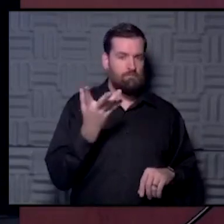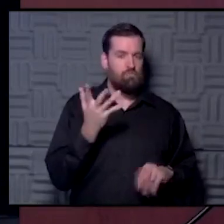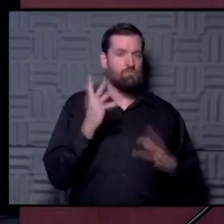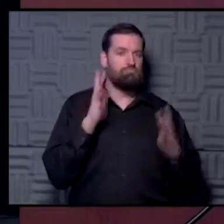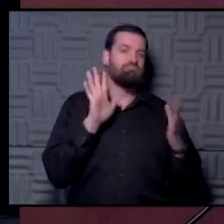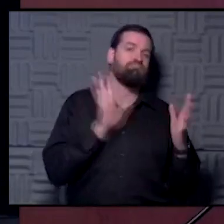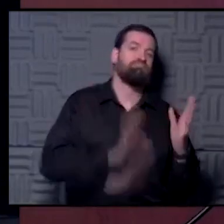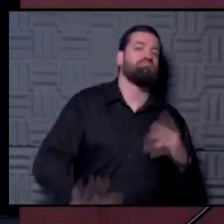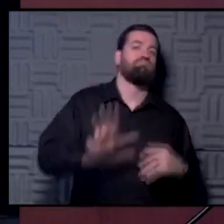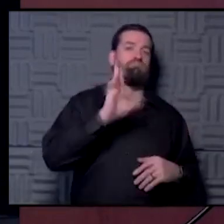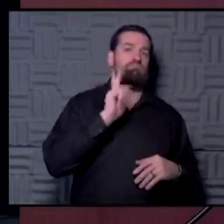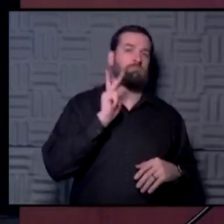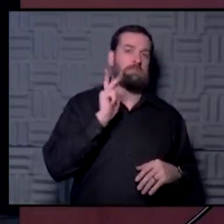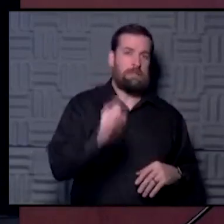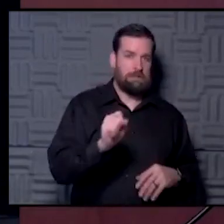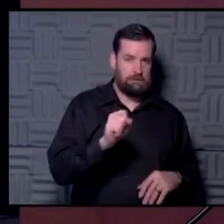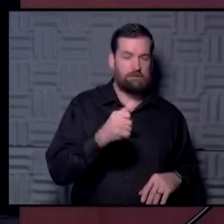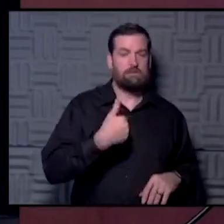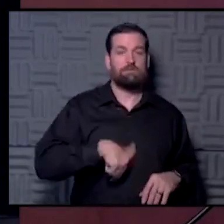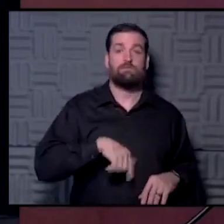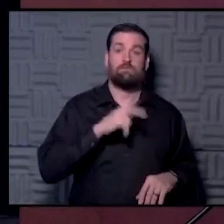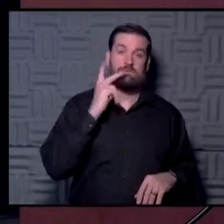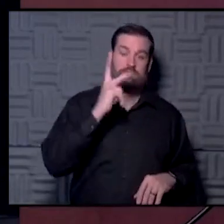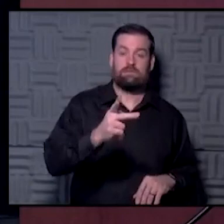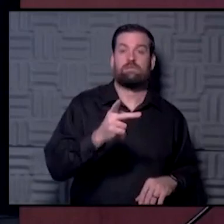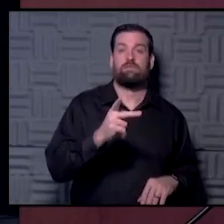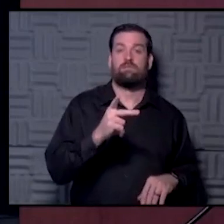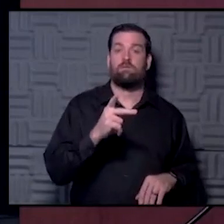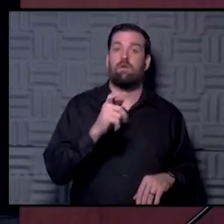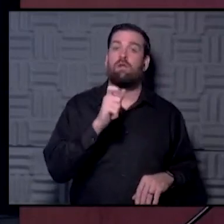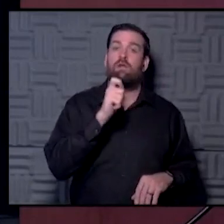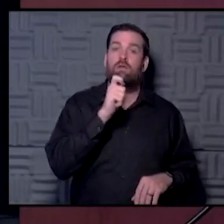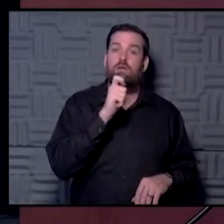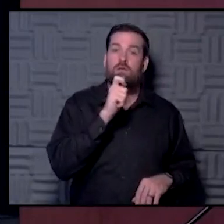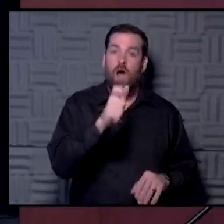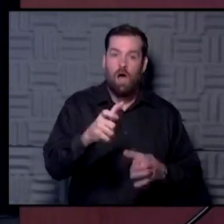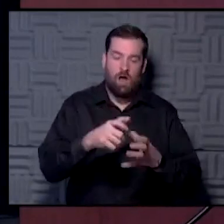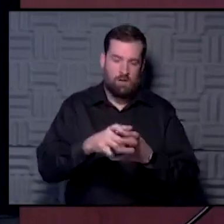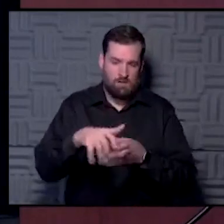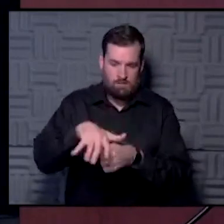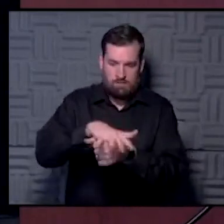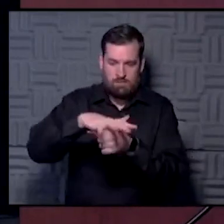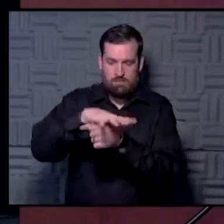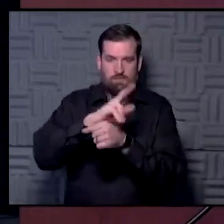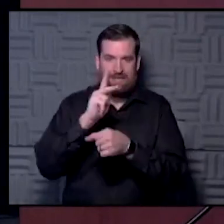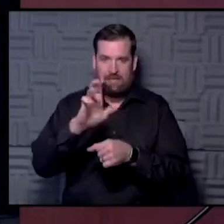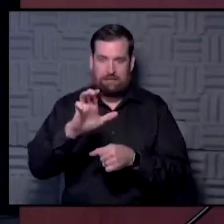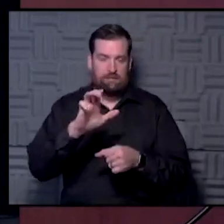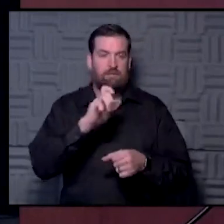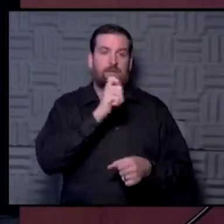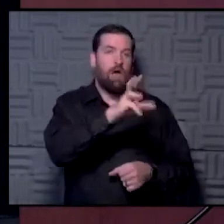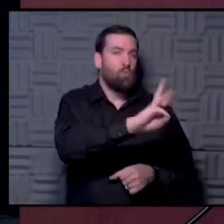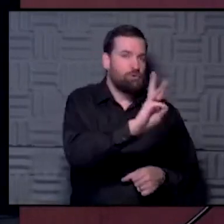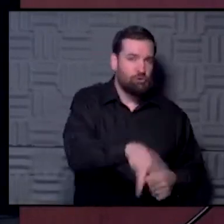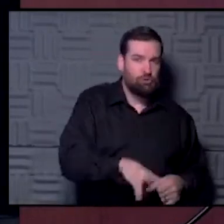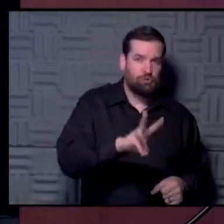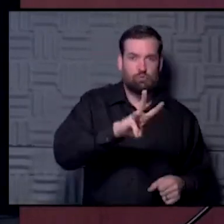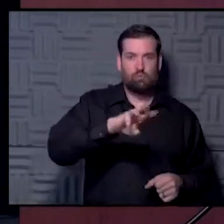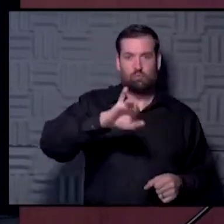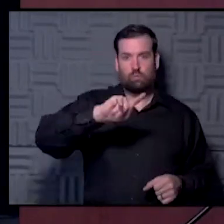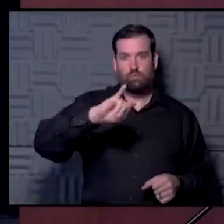across the state of Kansas that we are seeing, especially in the non-metropolitan areas, so not Kansas City, not Wichita,